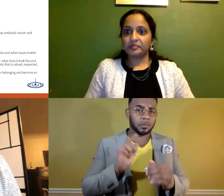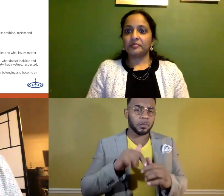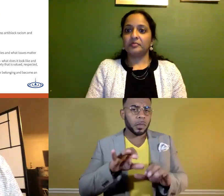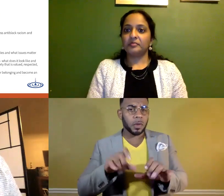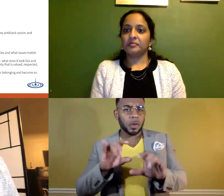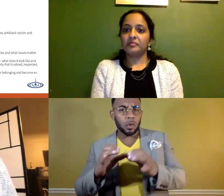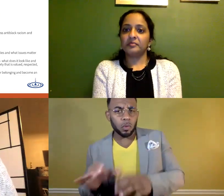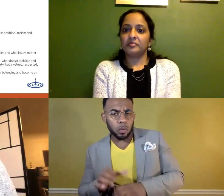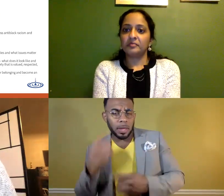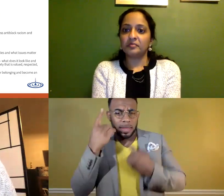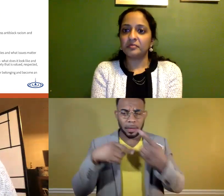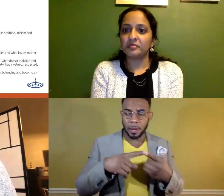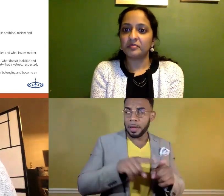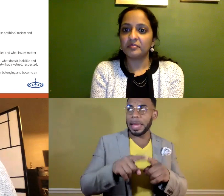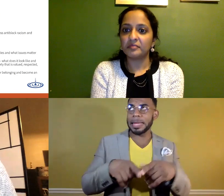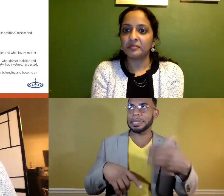about as